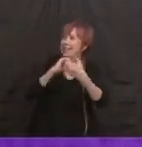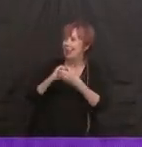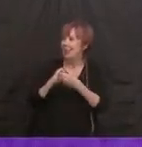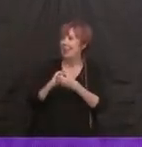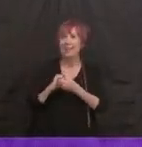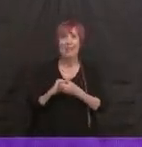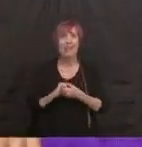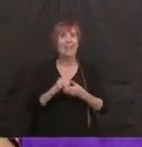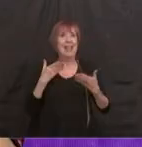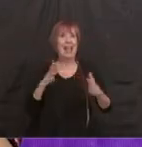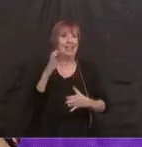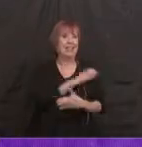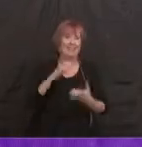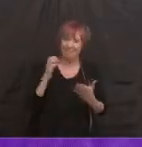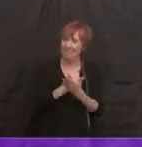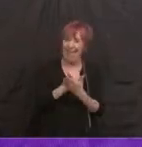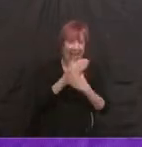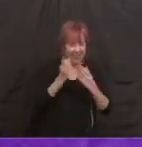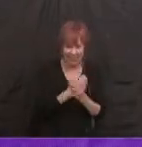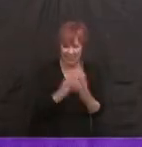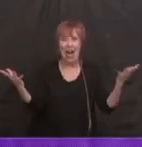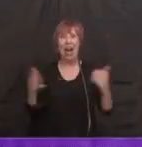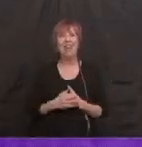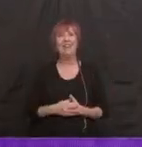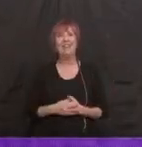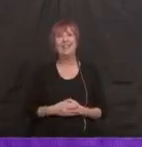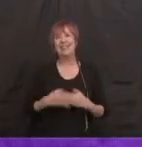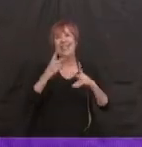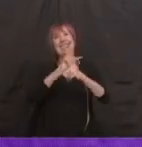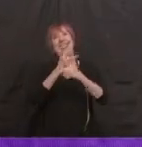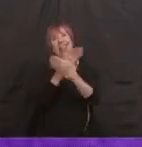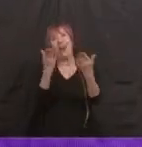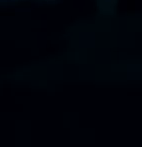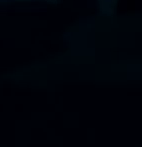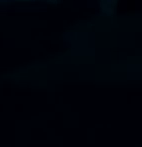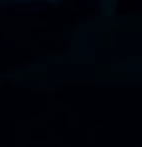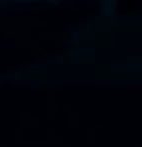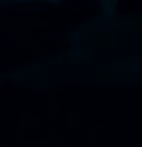into our power and share it with everyone. All right. Take care, everyone.